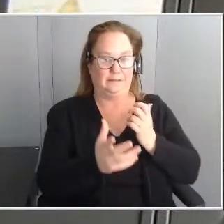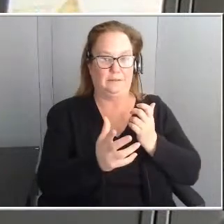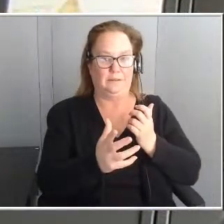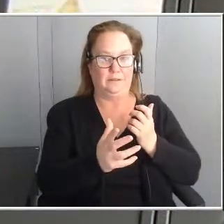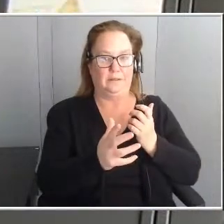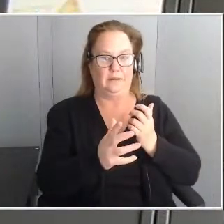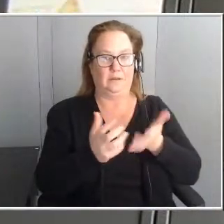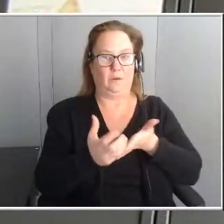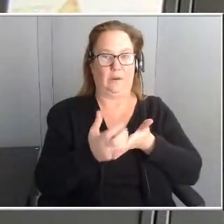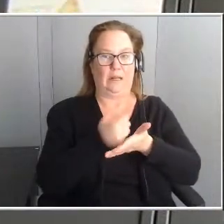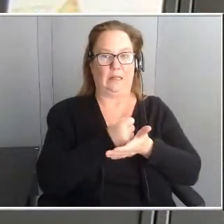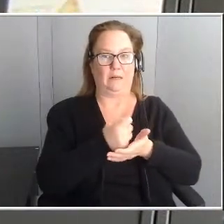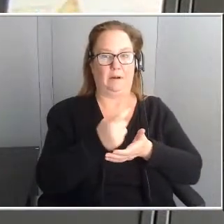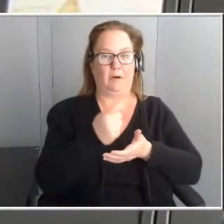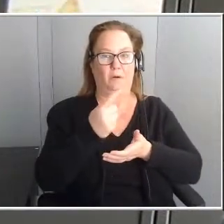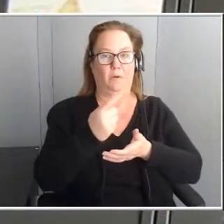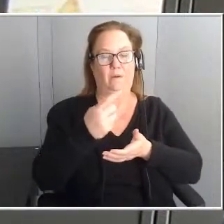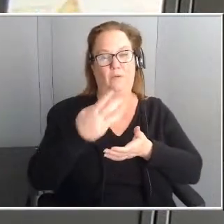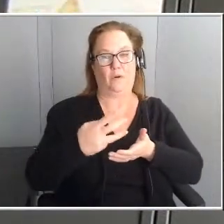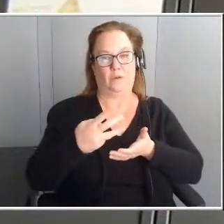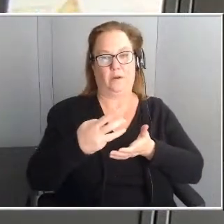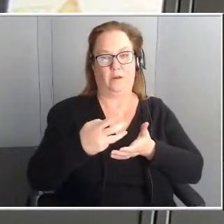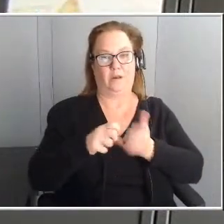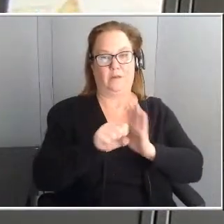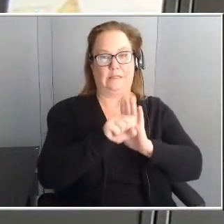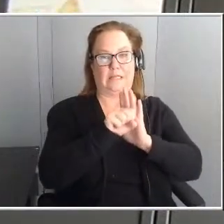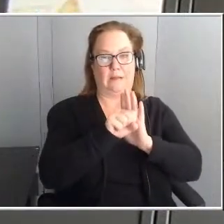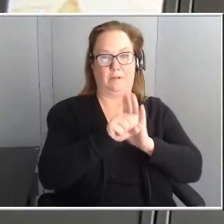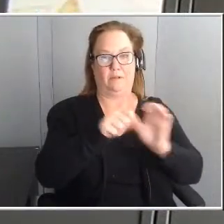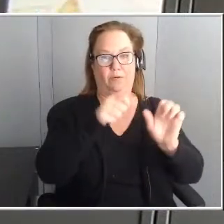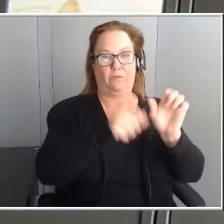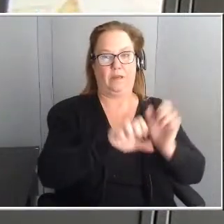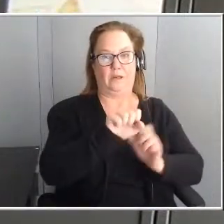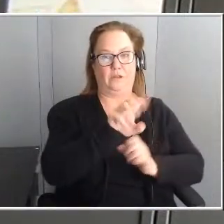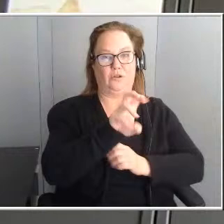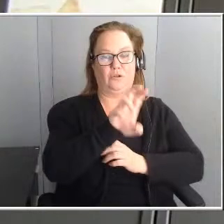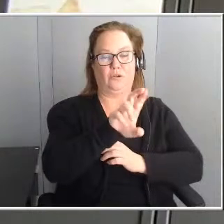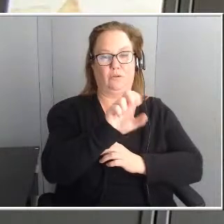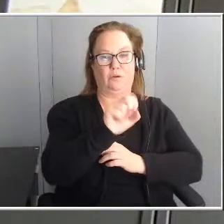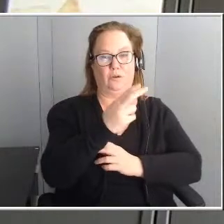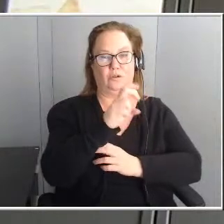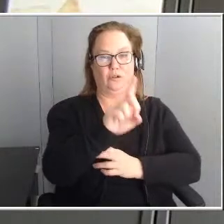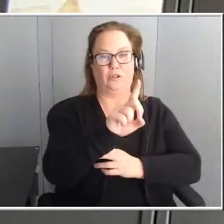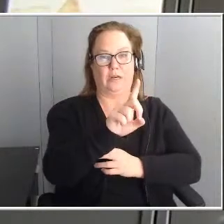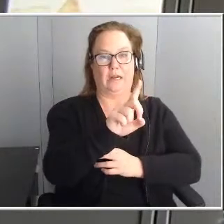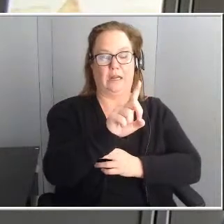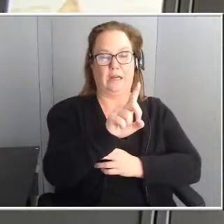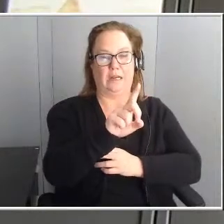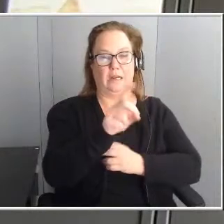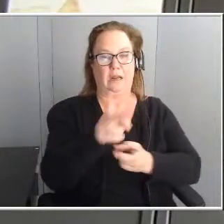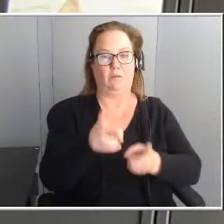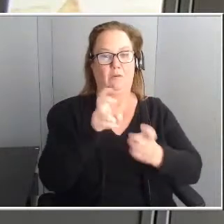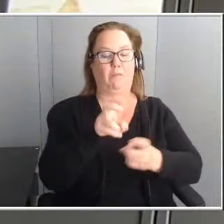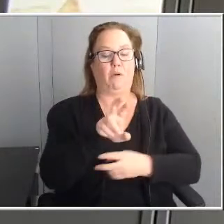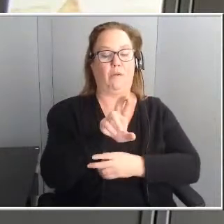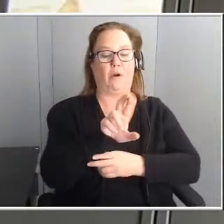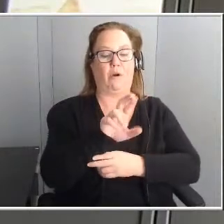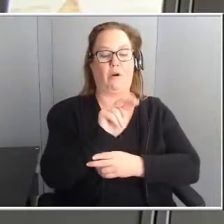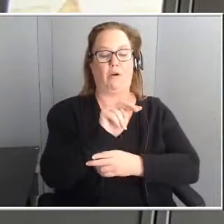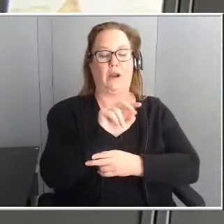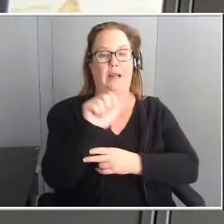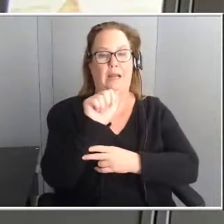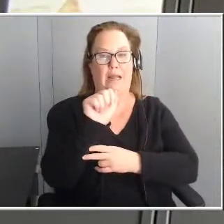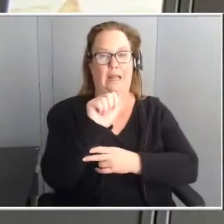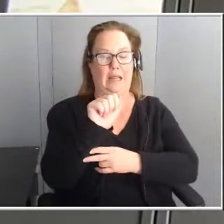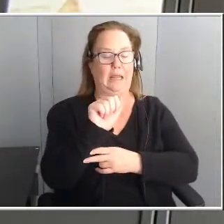we collect about a quarter cup of a composite sample from each sewer shed, and we can pull the RNA out of there, which is the genome of